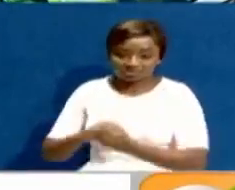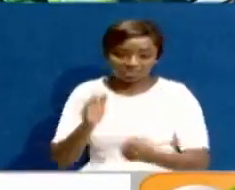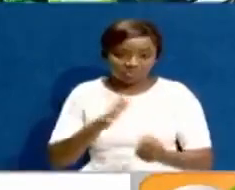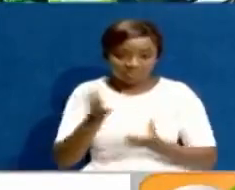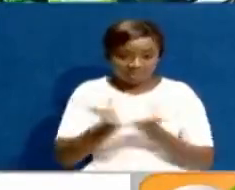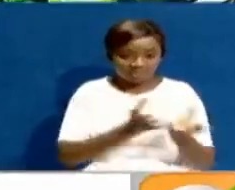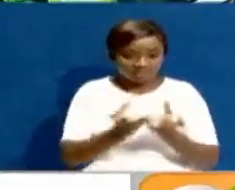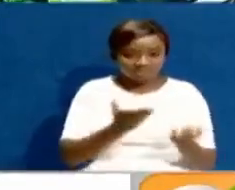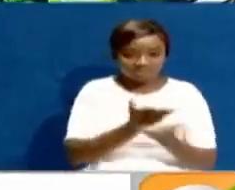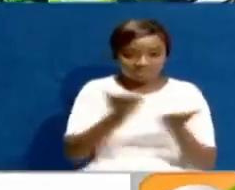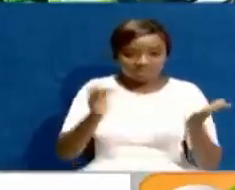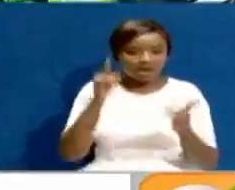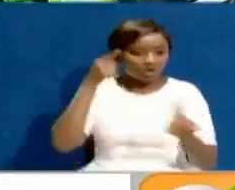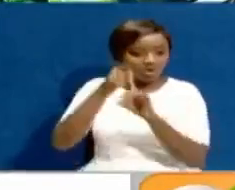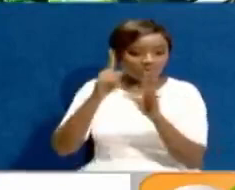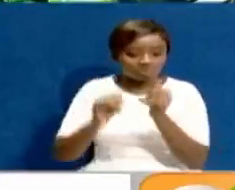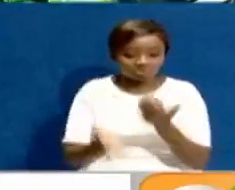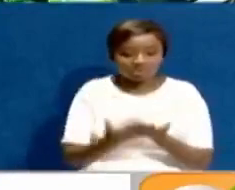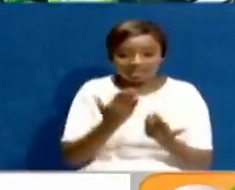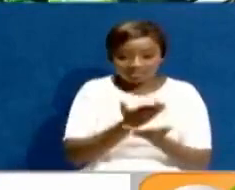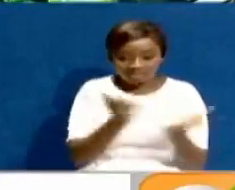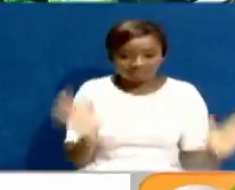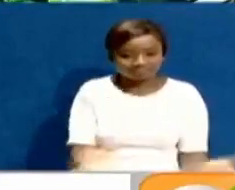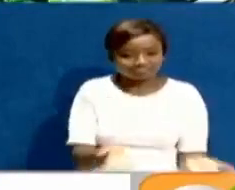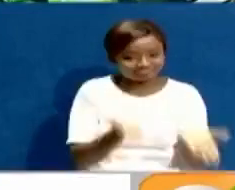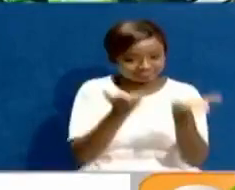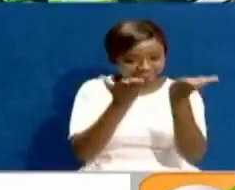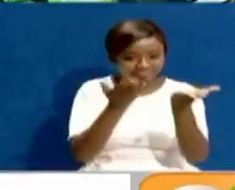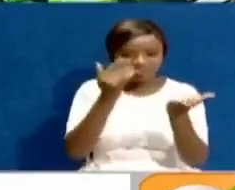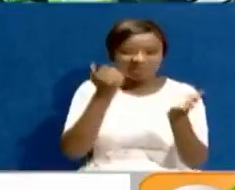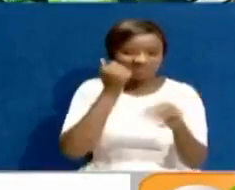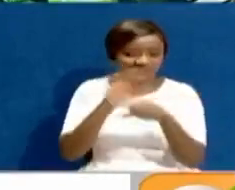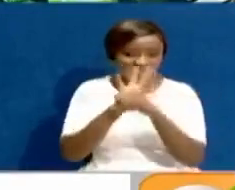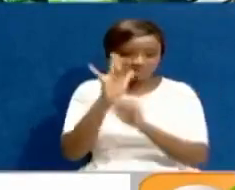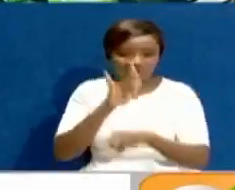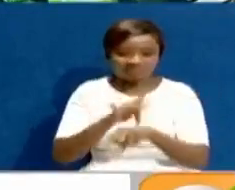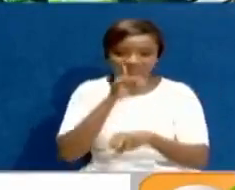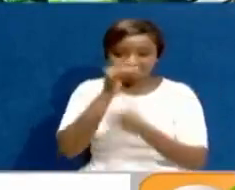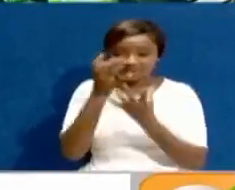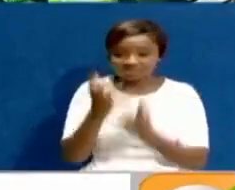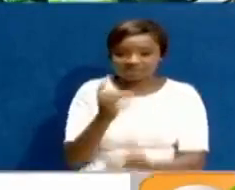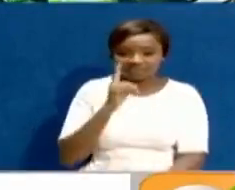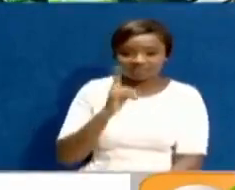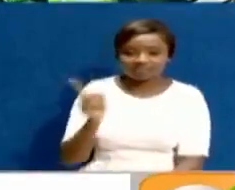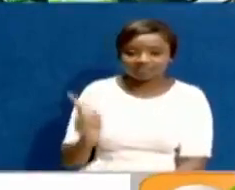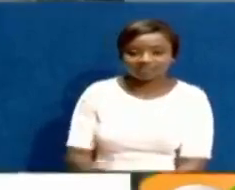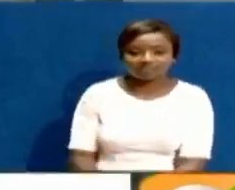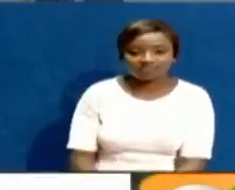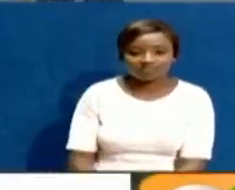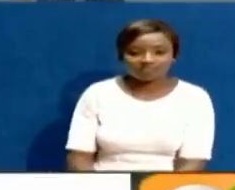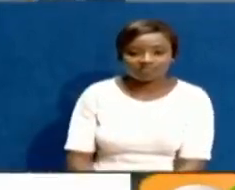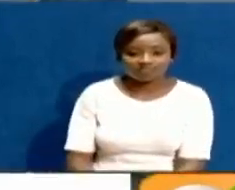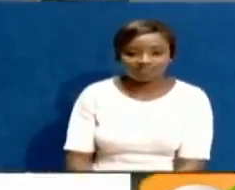aimed at enabling them recover from the impact of the COVID-19 pandemic, as Dennis Sotieno reports.